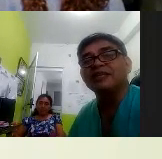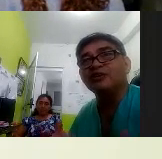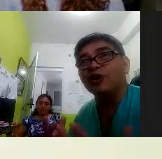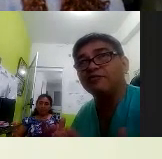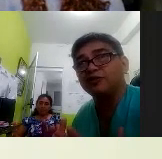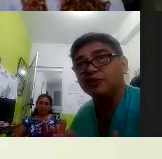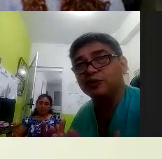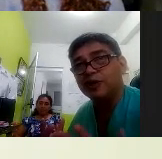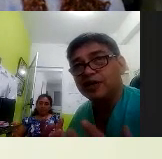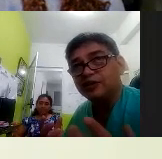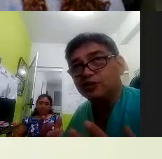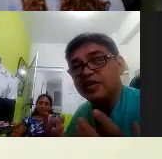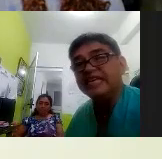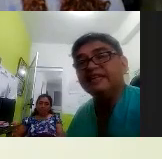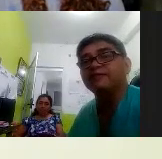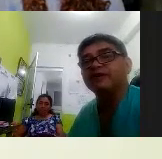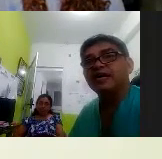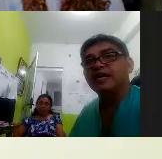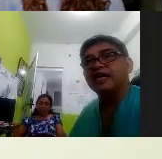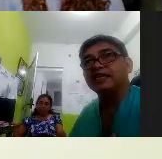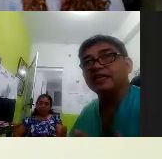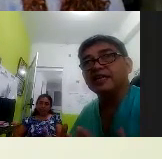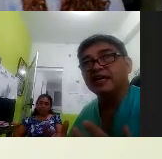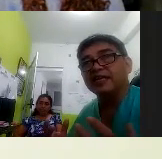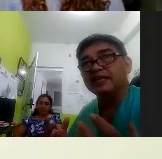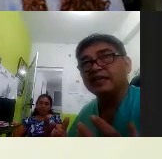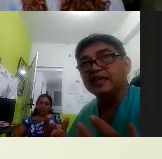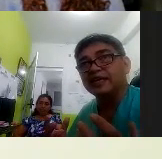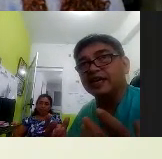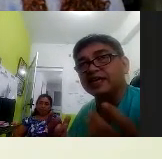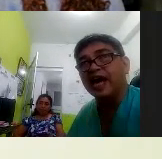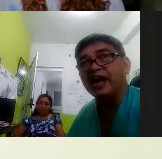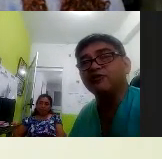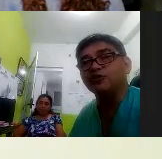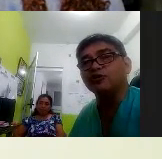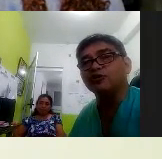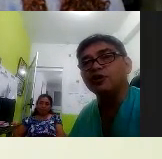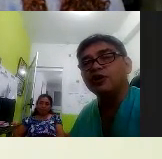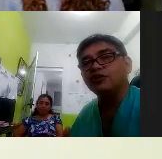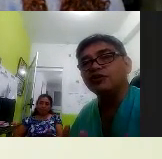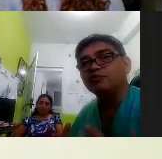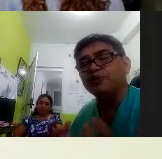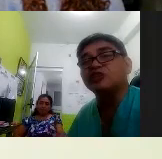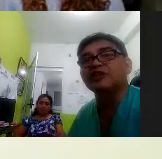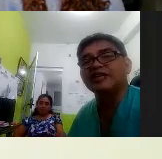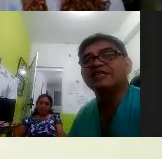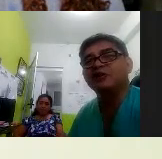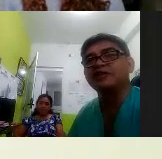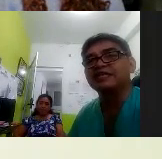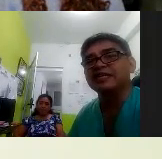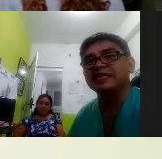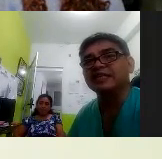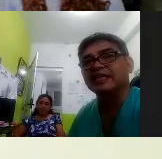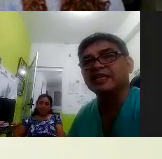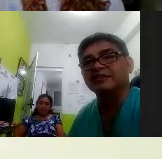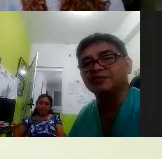something that you have to live and have your personal